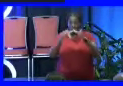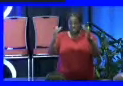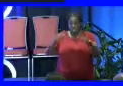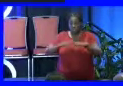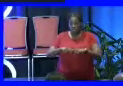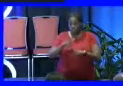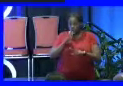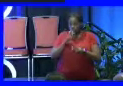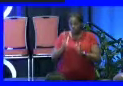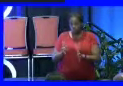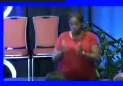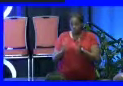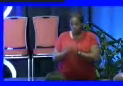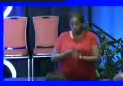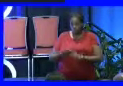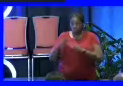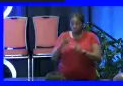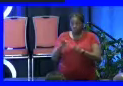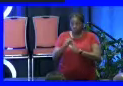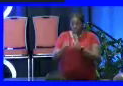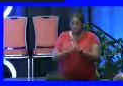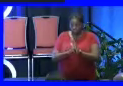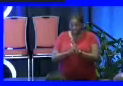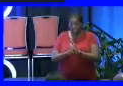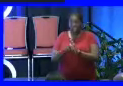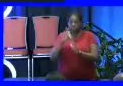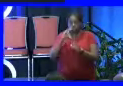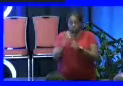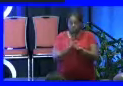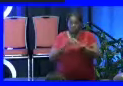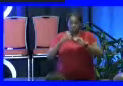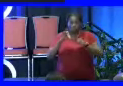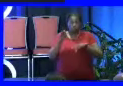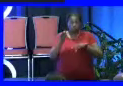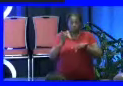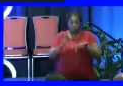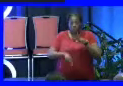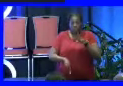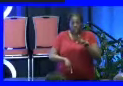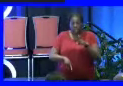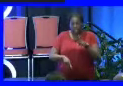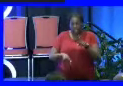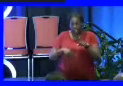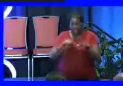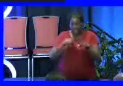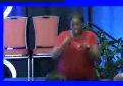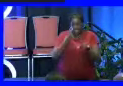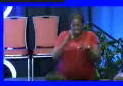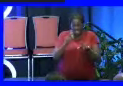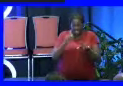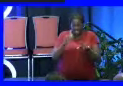to, right? The goal from the state's perspective was we have no way if we're to tell if we're making an impact. All of these, I got